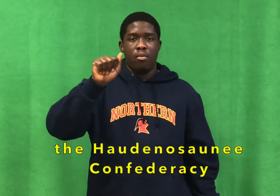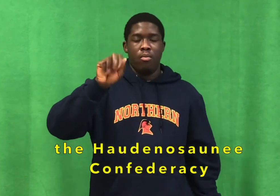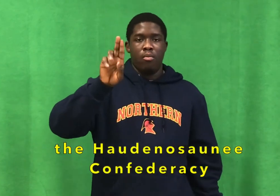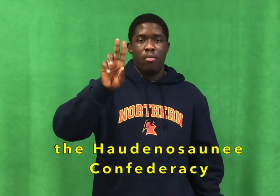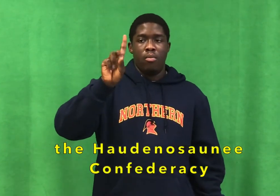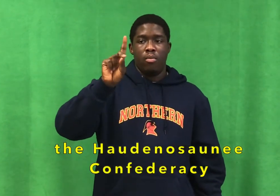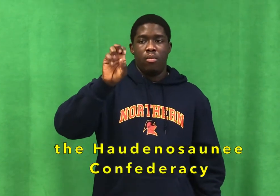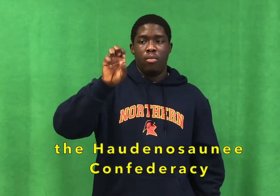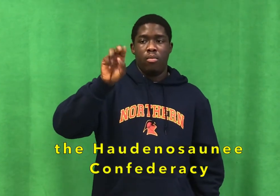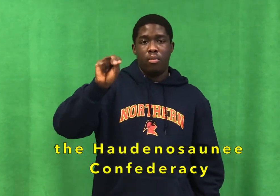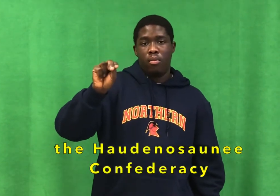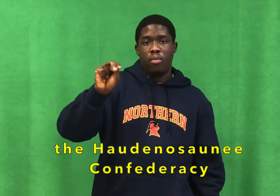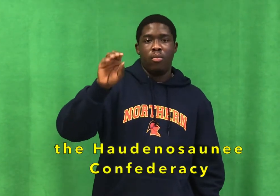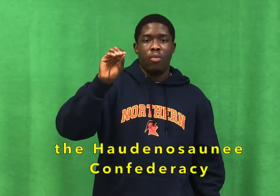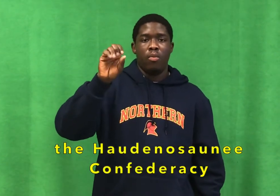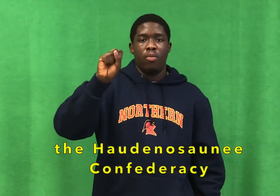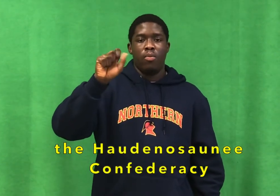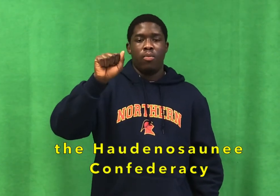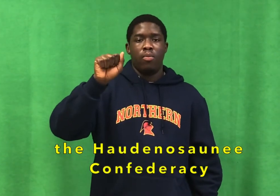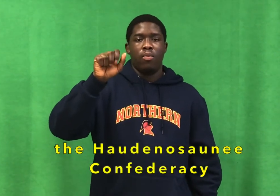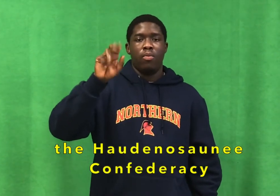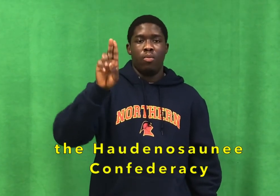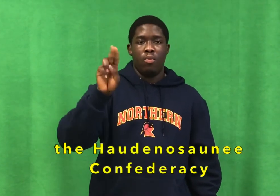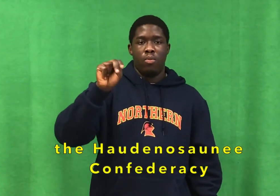The Haudenosaunee Confederacy,